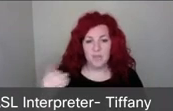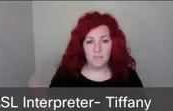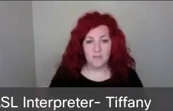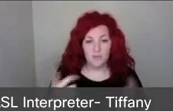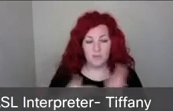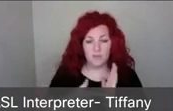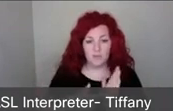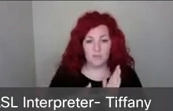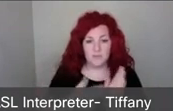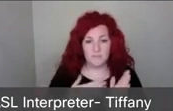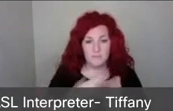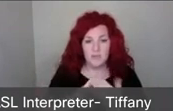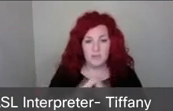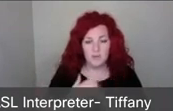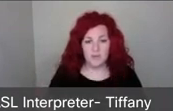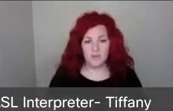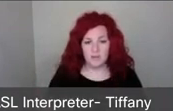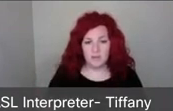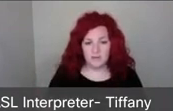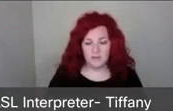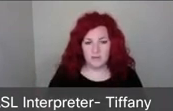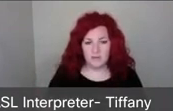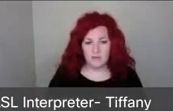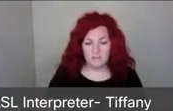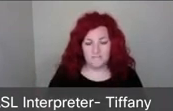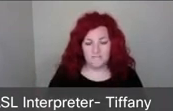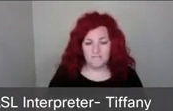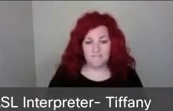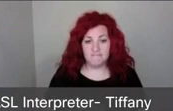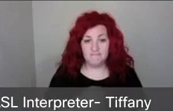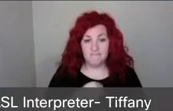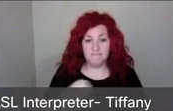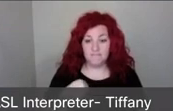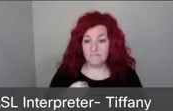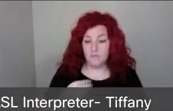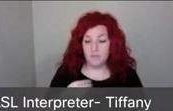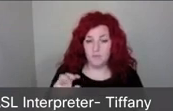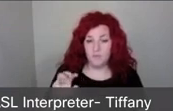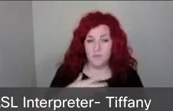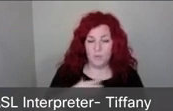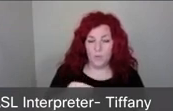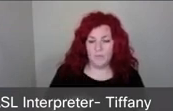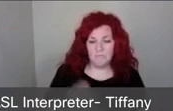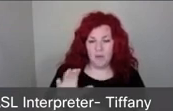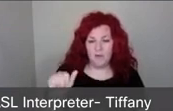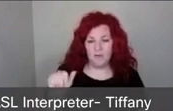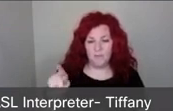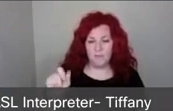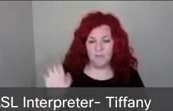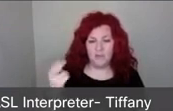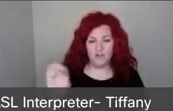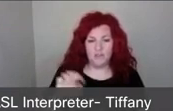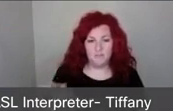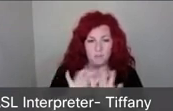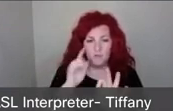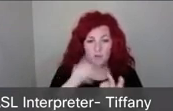represent my community. As a member of the White Mountain Apache, it is important for my nation to have a